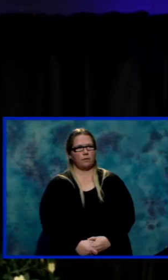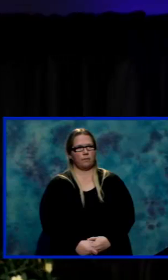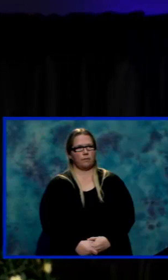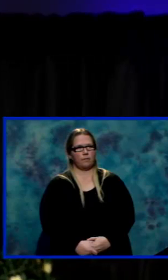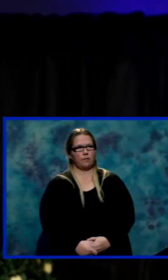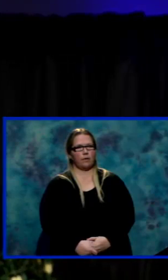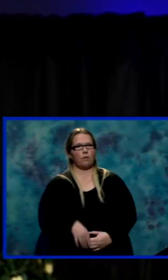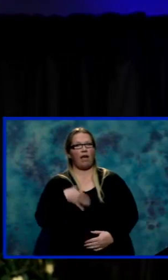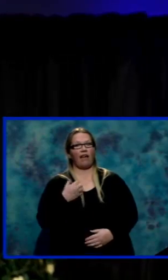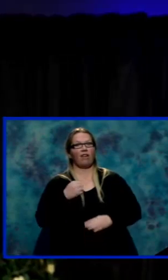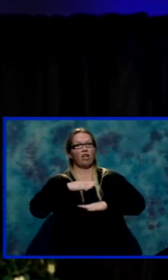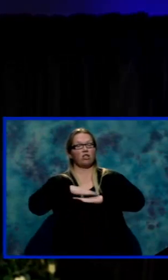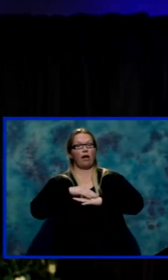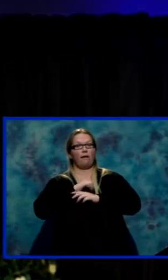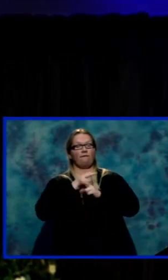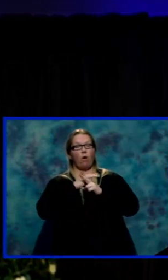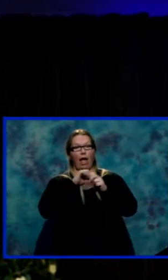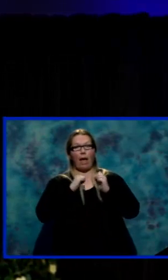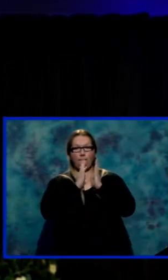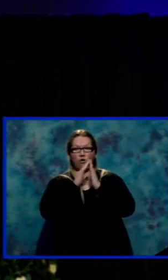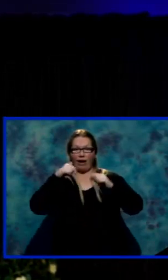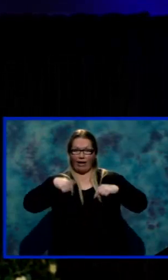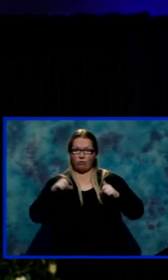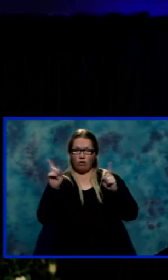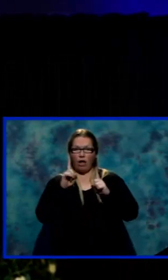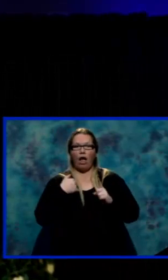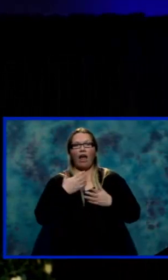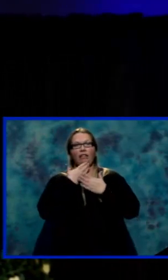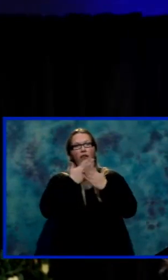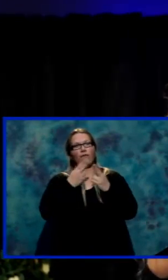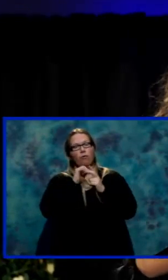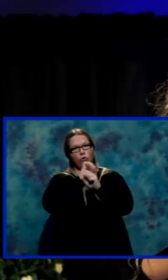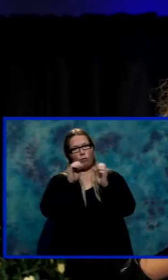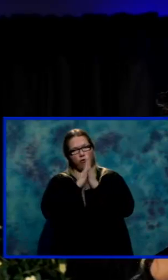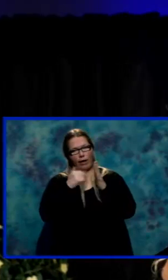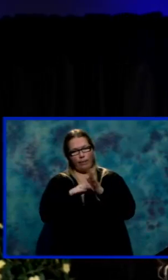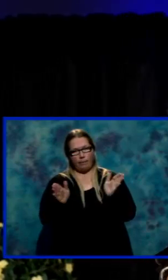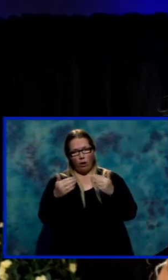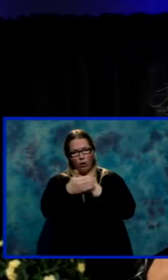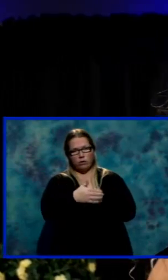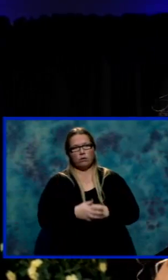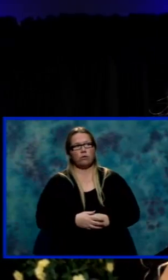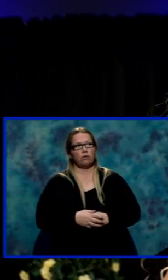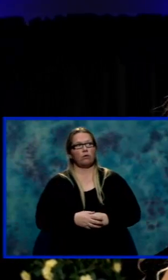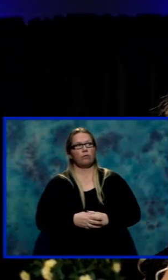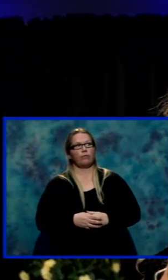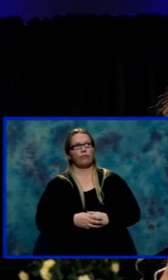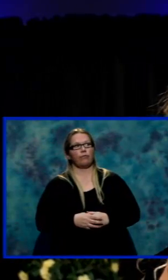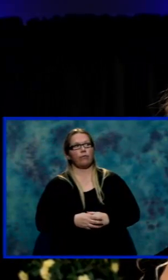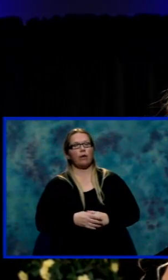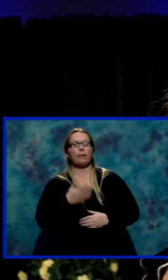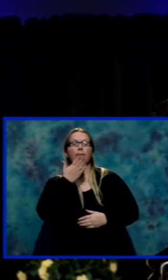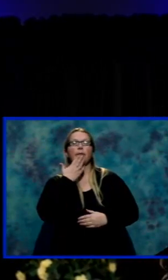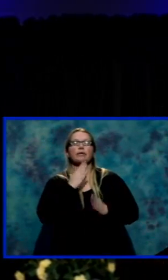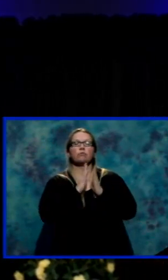It's come time for our prayer here at New Hope, and I want to thank you for putting all your requests in the box. And we have a number today. Please